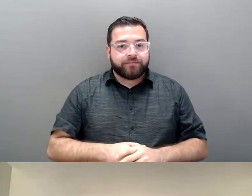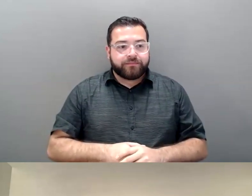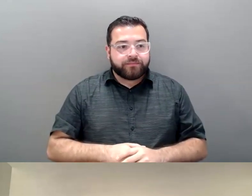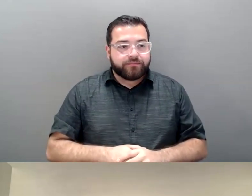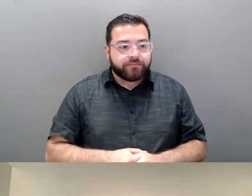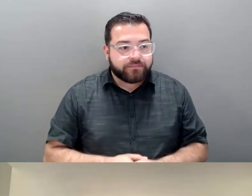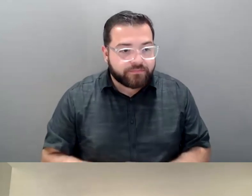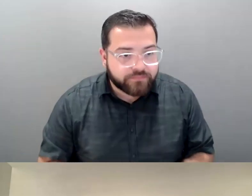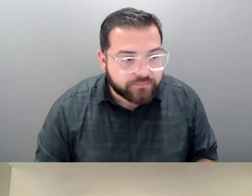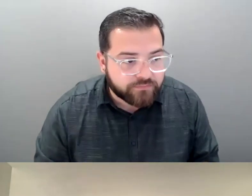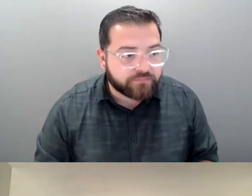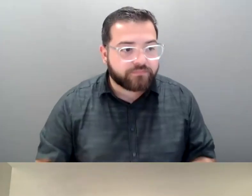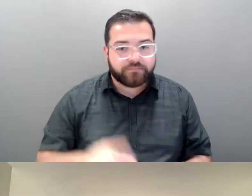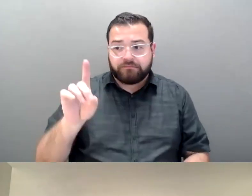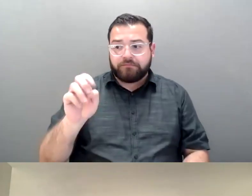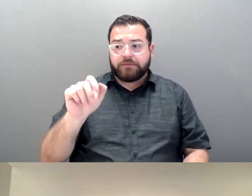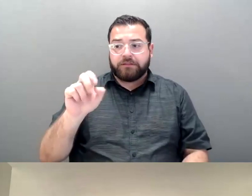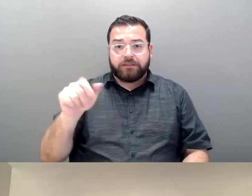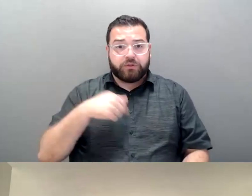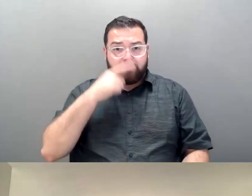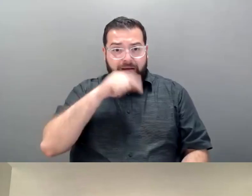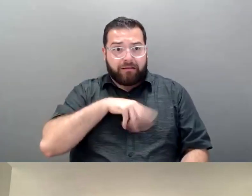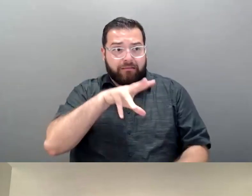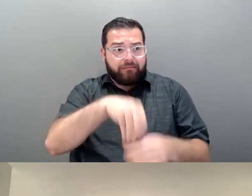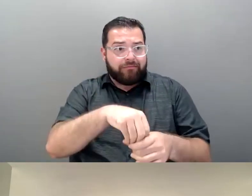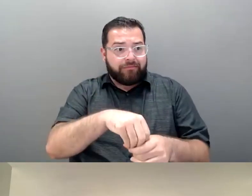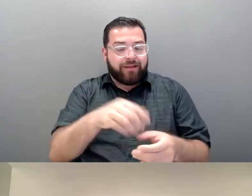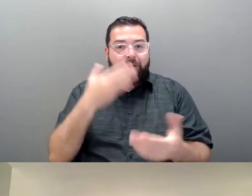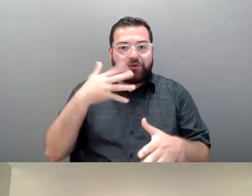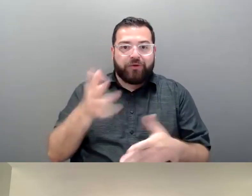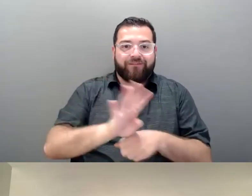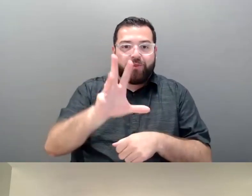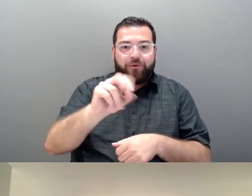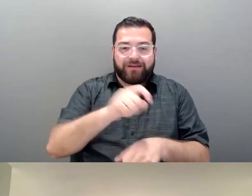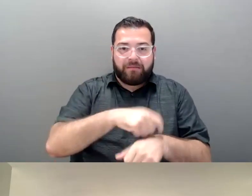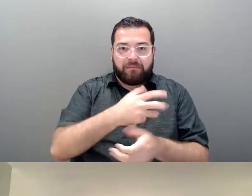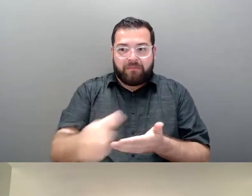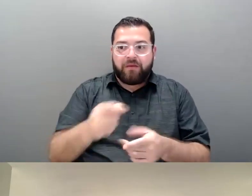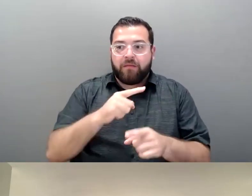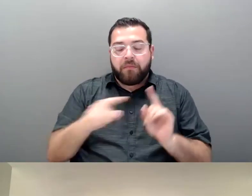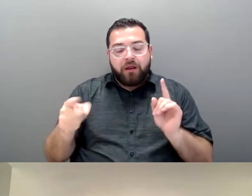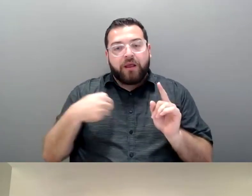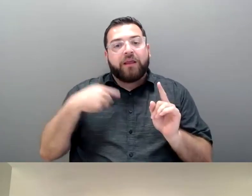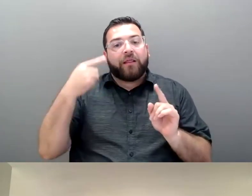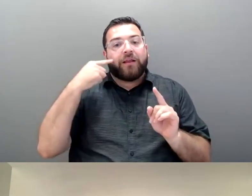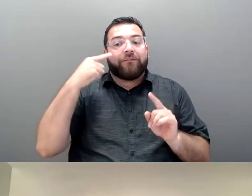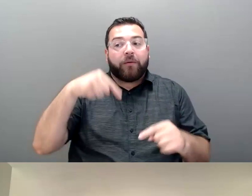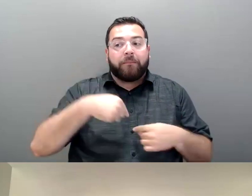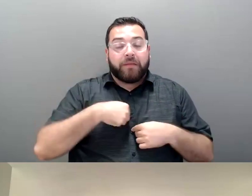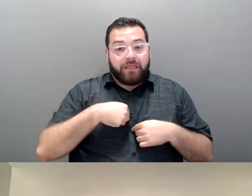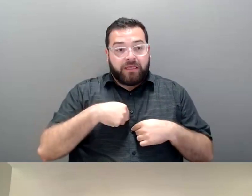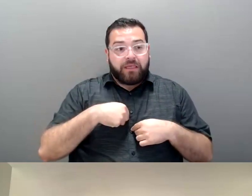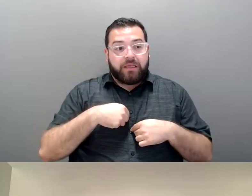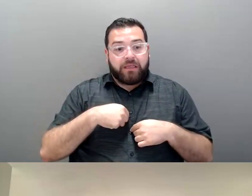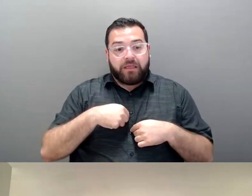So may I jump in? Yeah. I know it's 4:30, but I think for me, it's more of an issue of